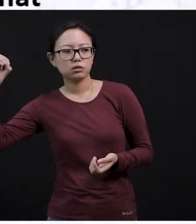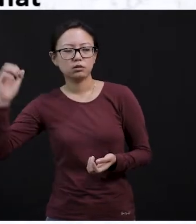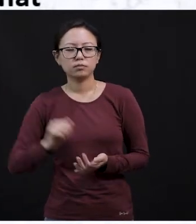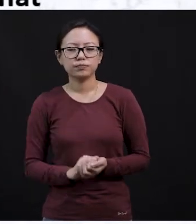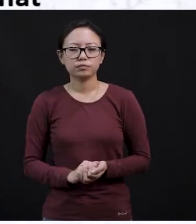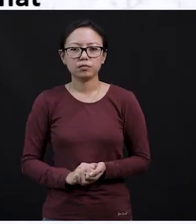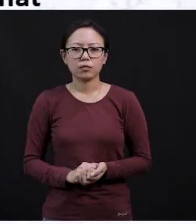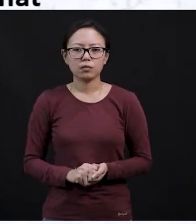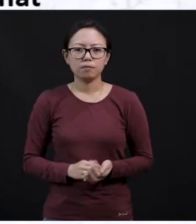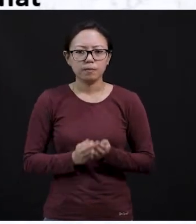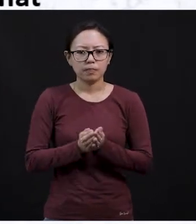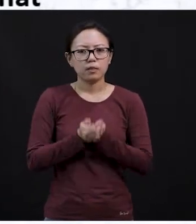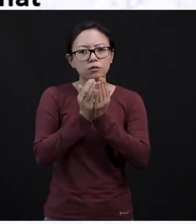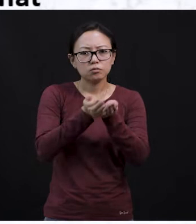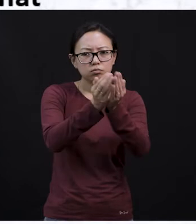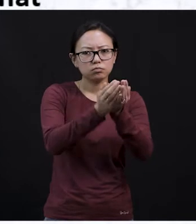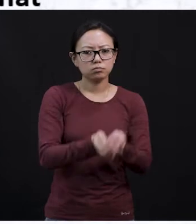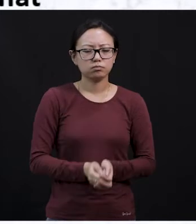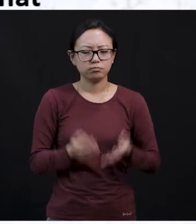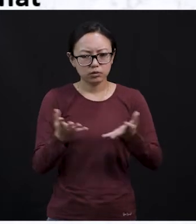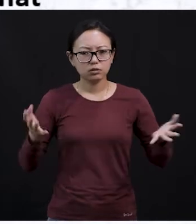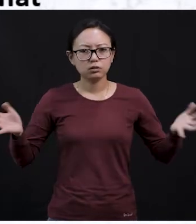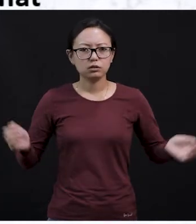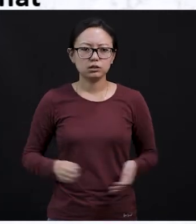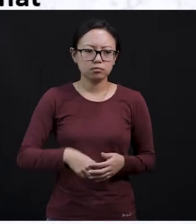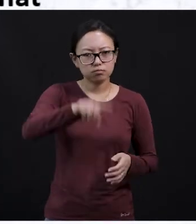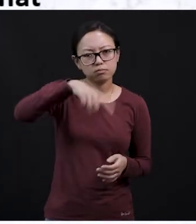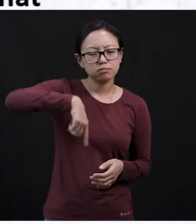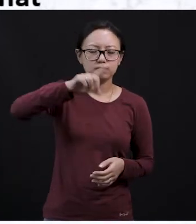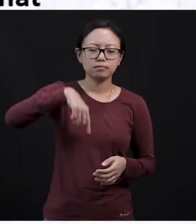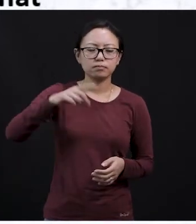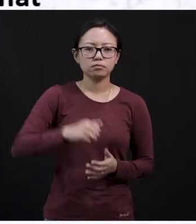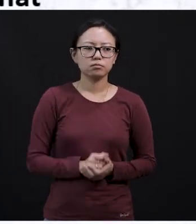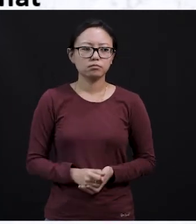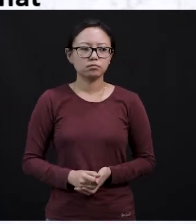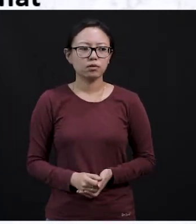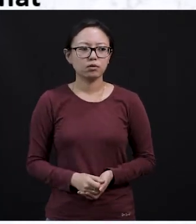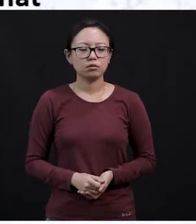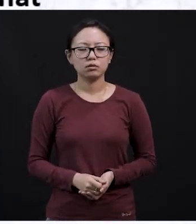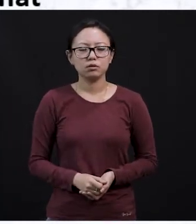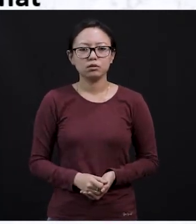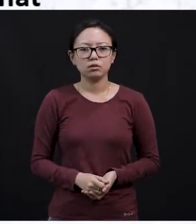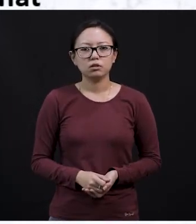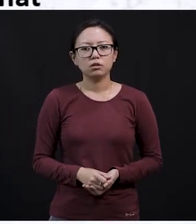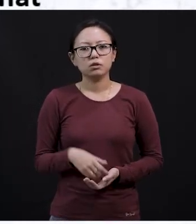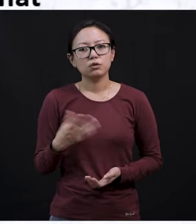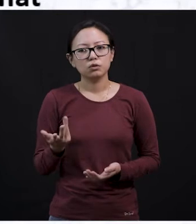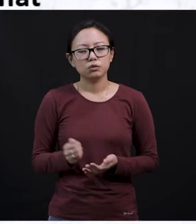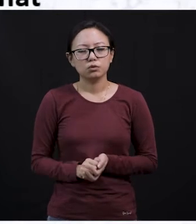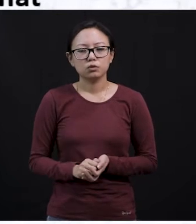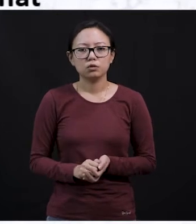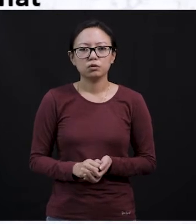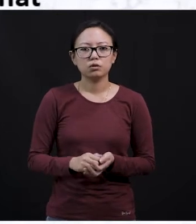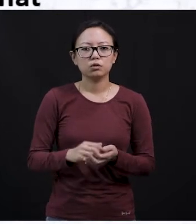and are very good if you want to have trade facility. So these are the two things which would give access